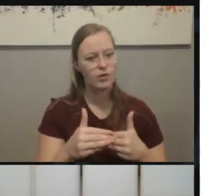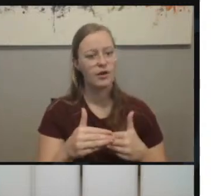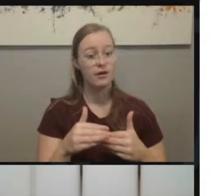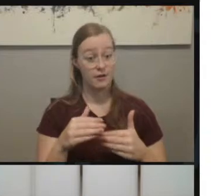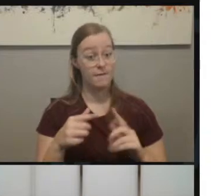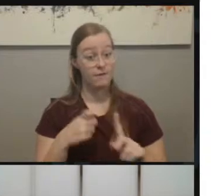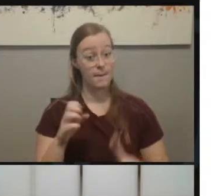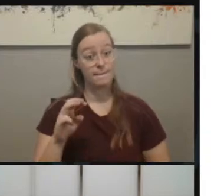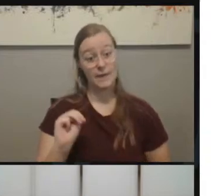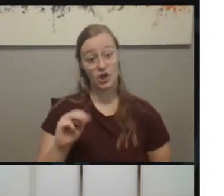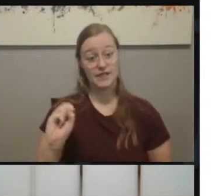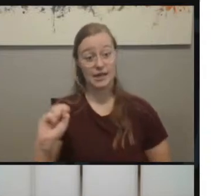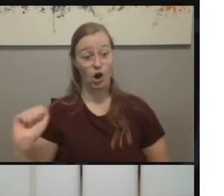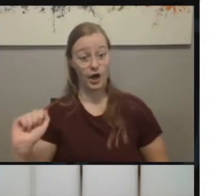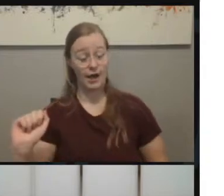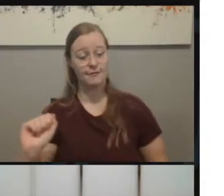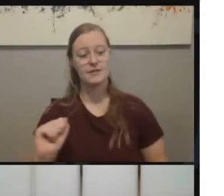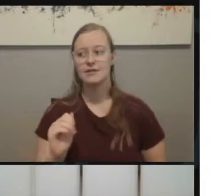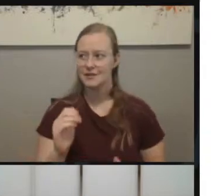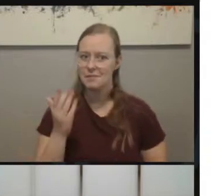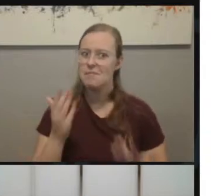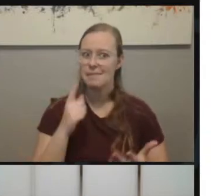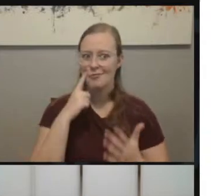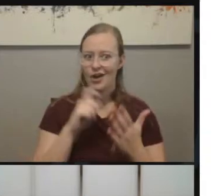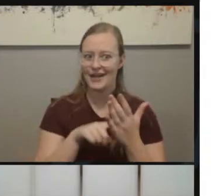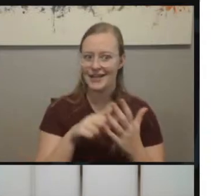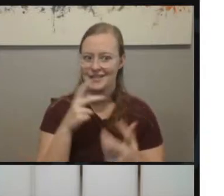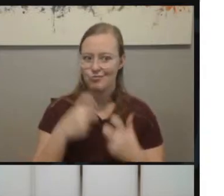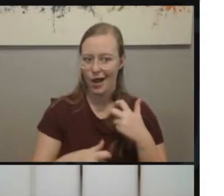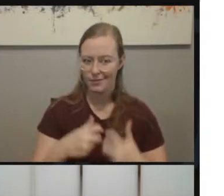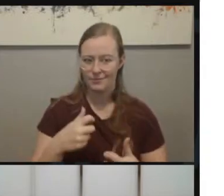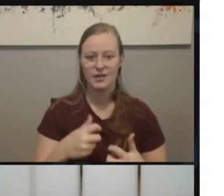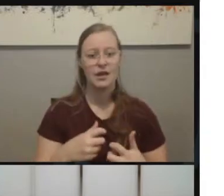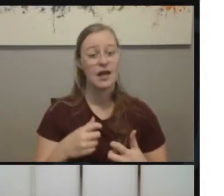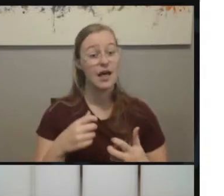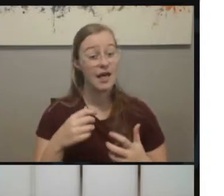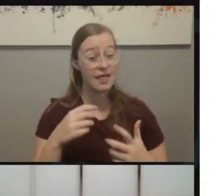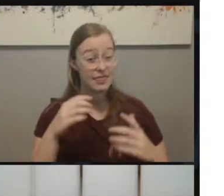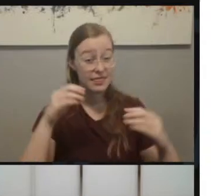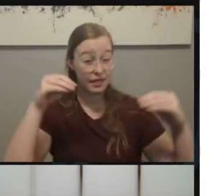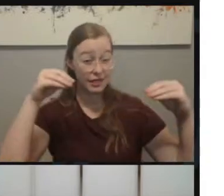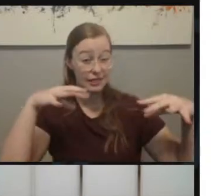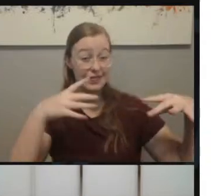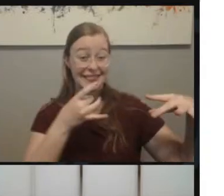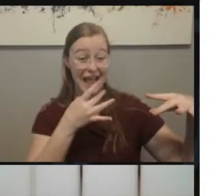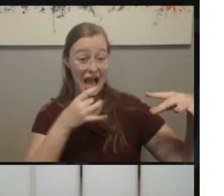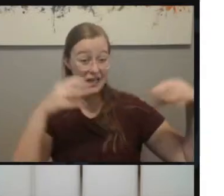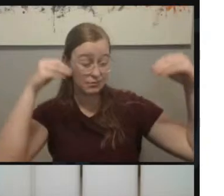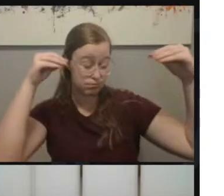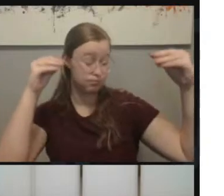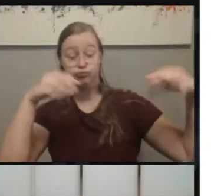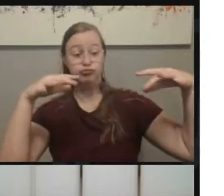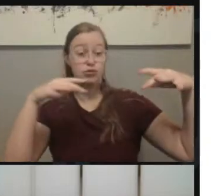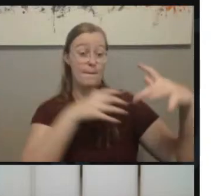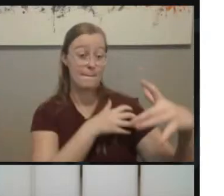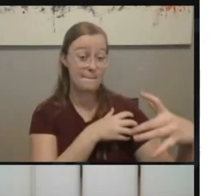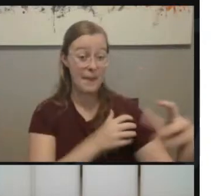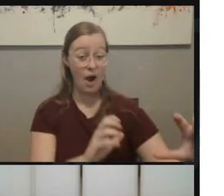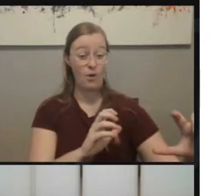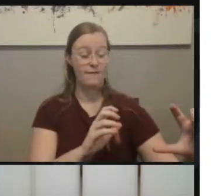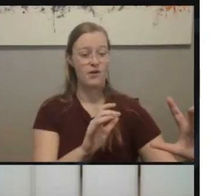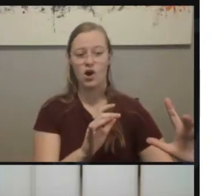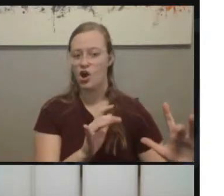probably recognize the problem. The lighting is so powerful overhead, it's very difficult not